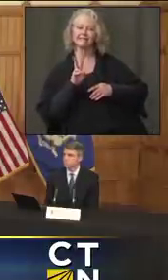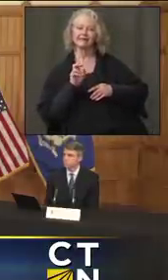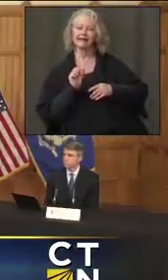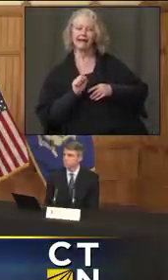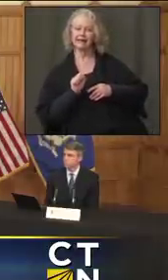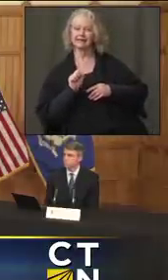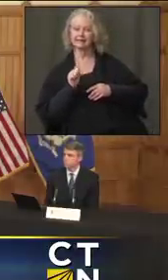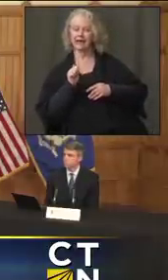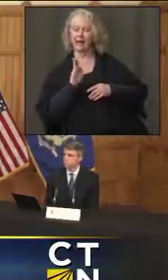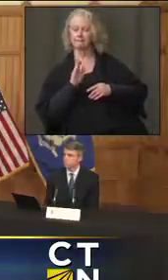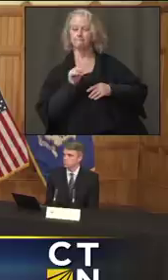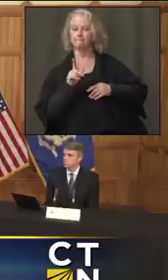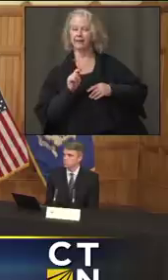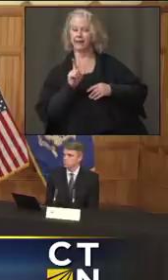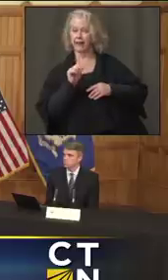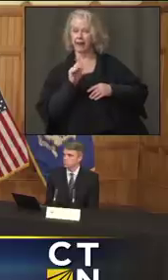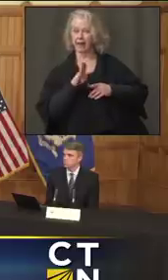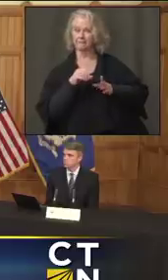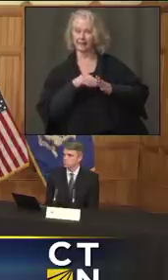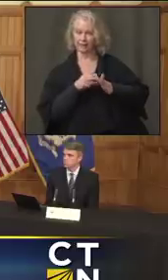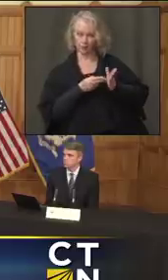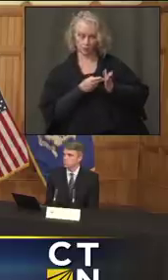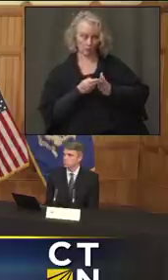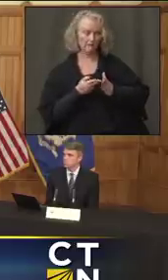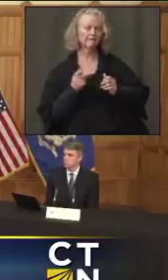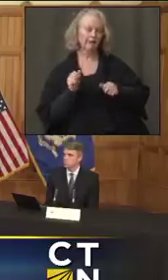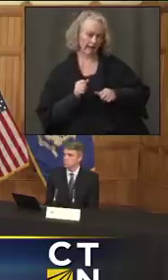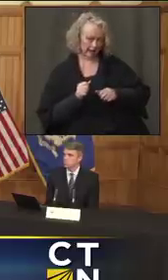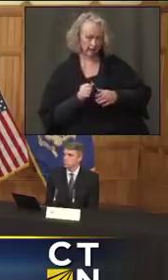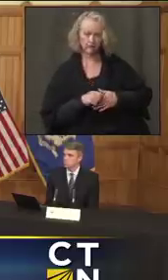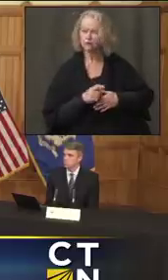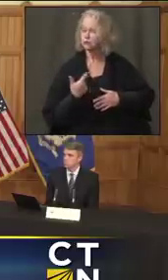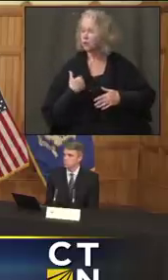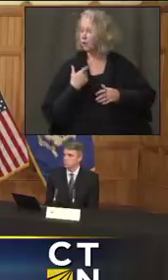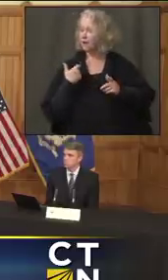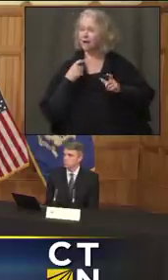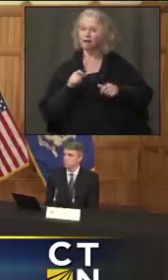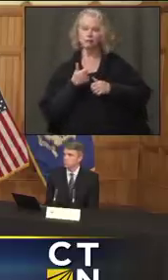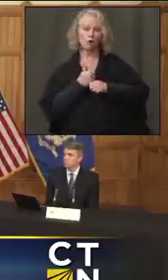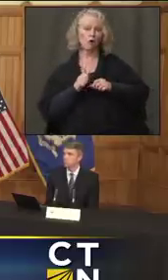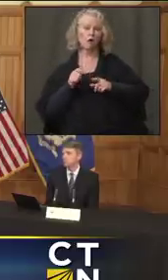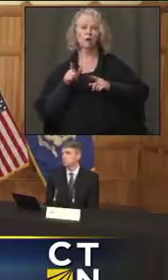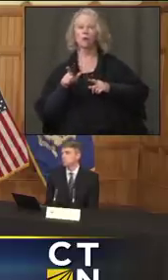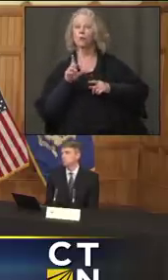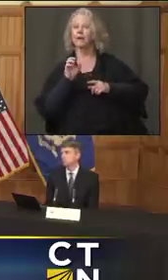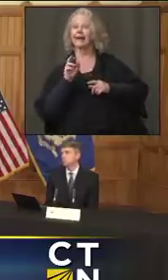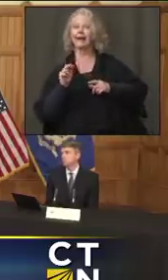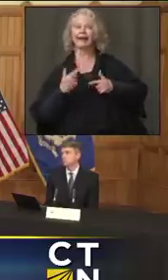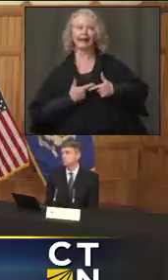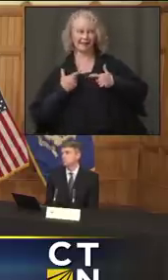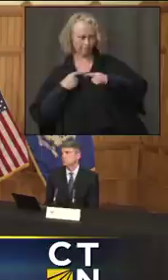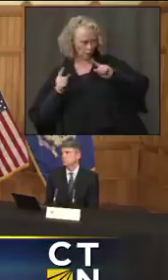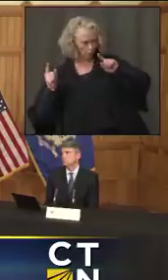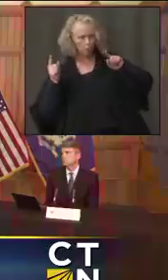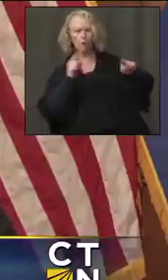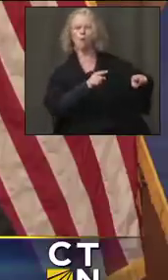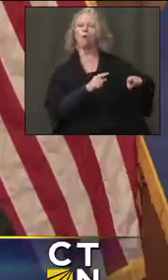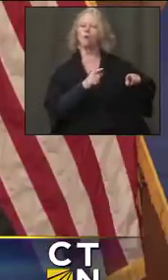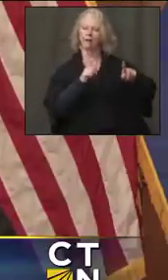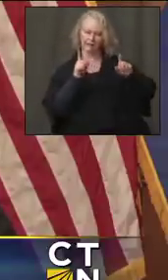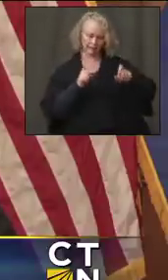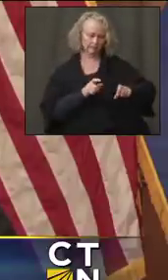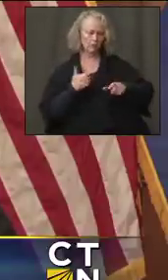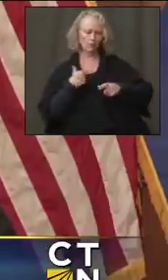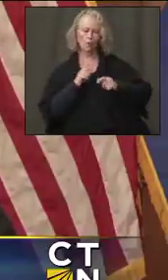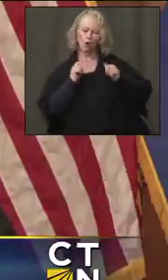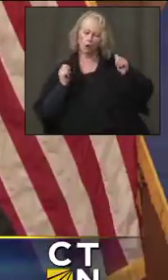Haven. We ask all Connecticut residents to go to that site to get tested. We want to make sure that we get all of our